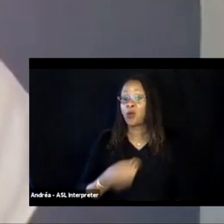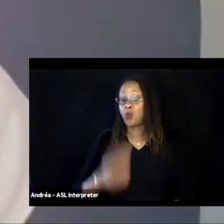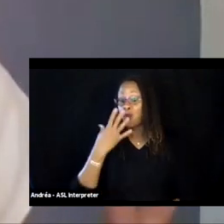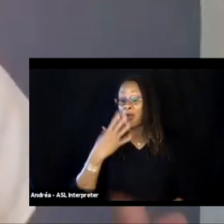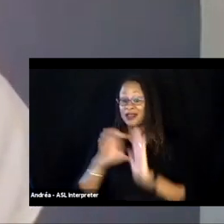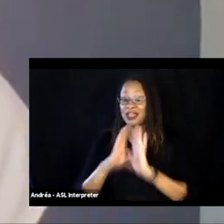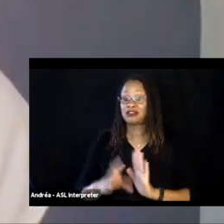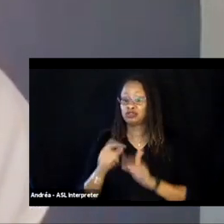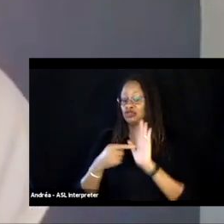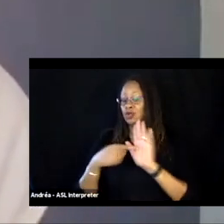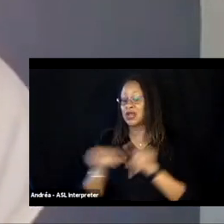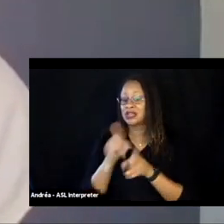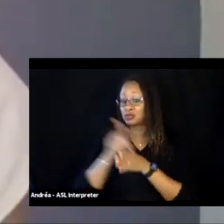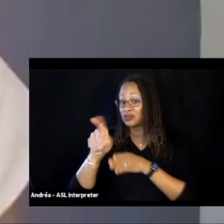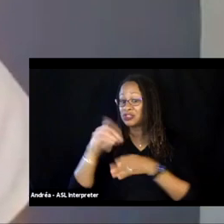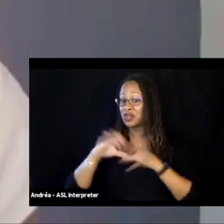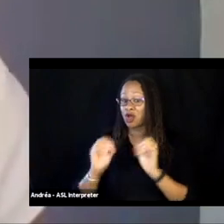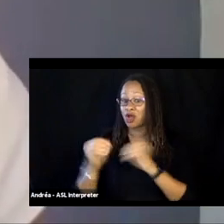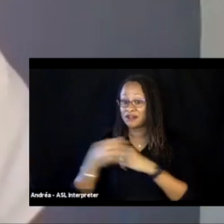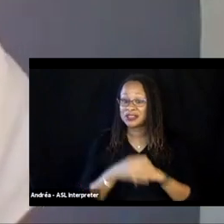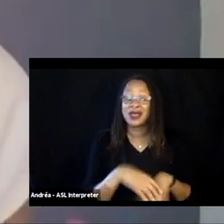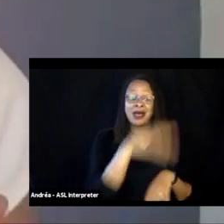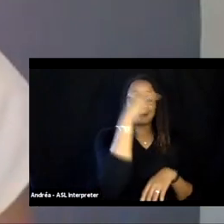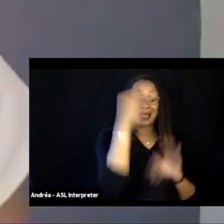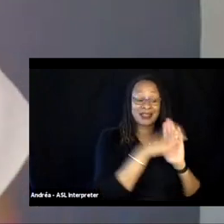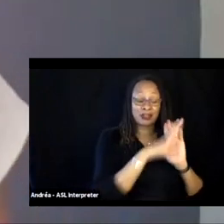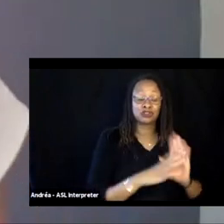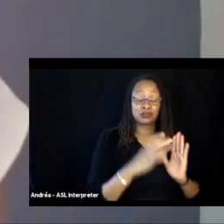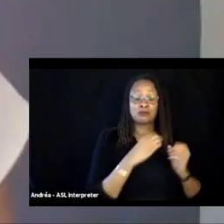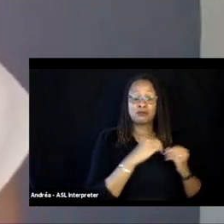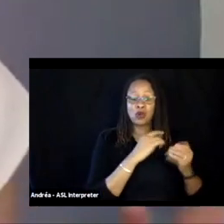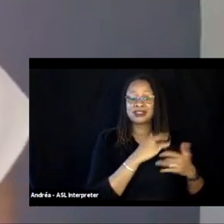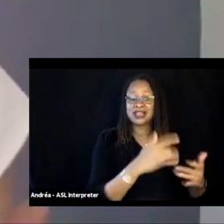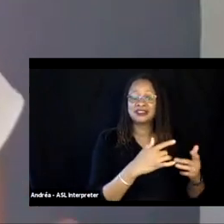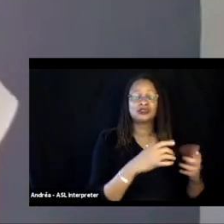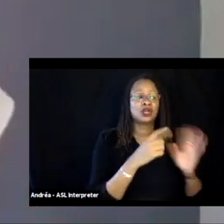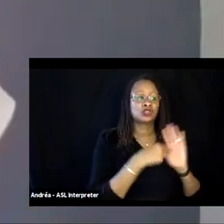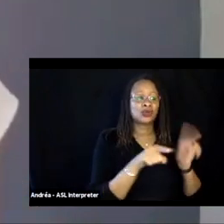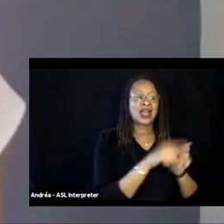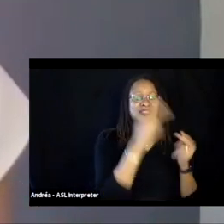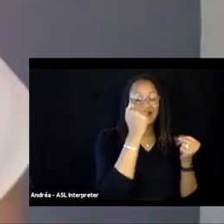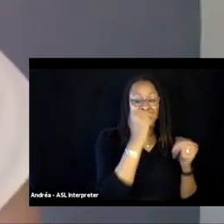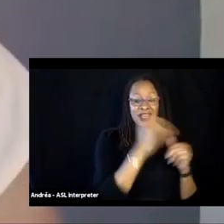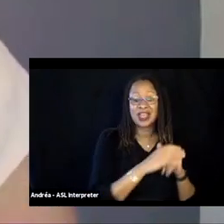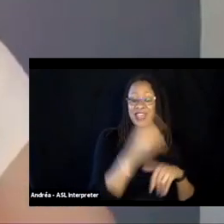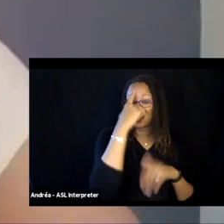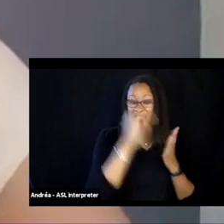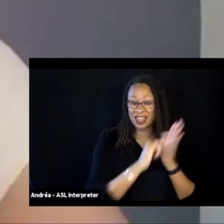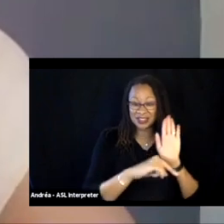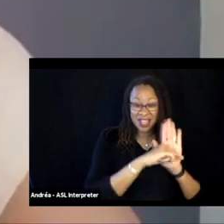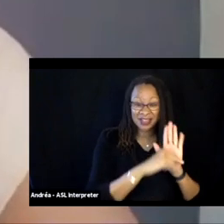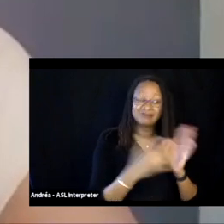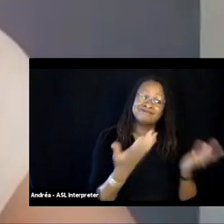shown as professional in an office, and Black characters are more likely to be shown as funny. And while you wouldn't think this would be negative, it